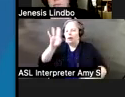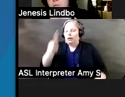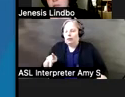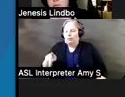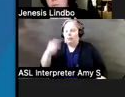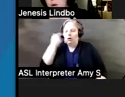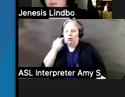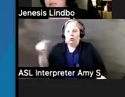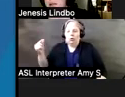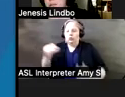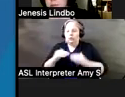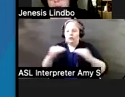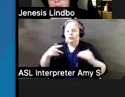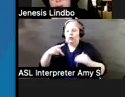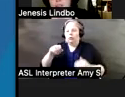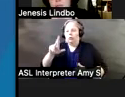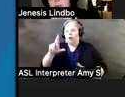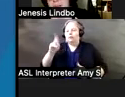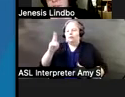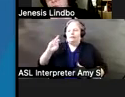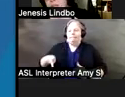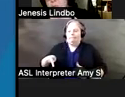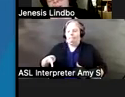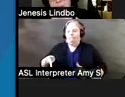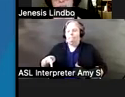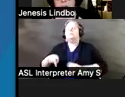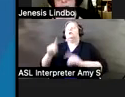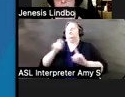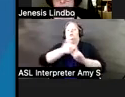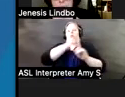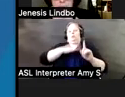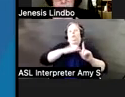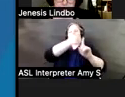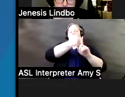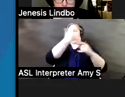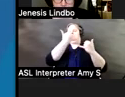golden level parsnip to make it so she can play it independently.